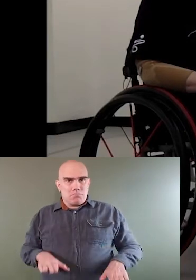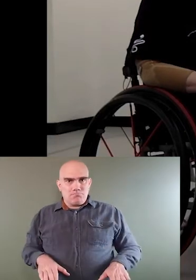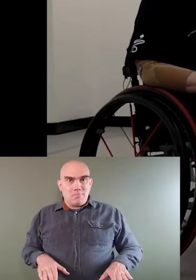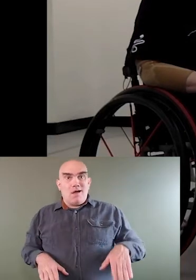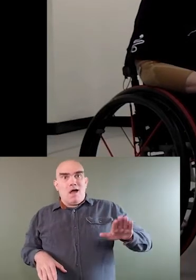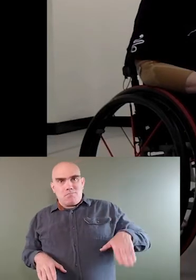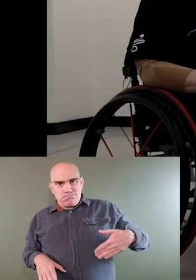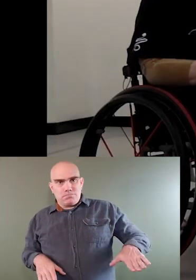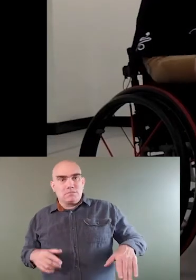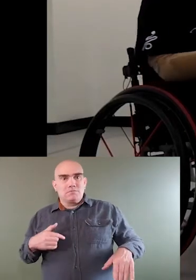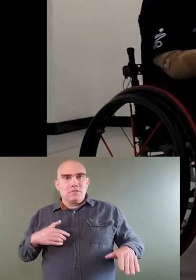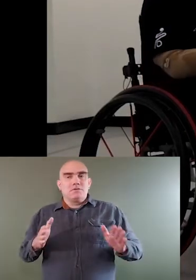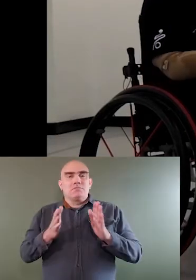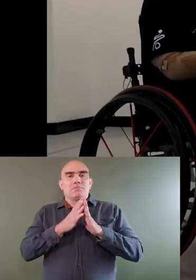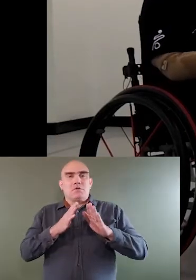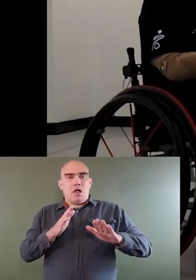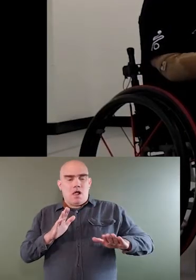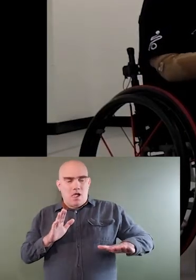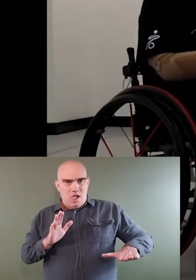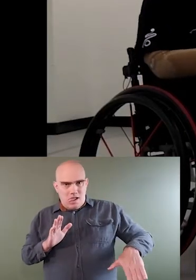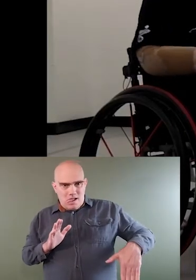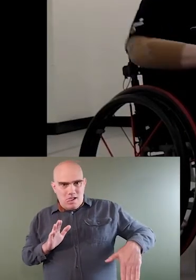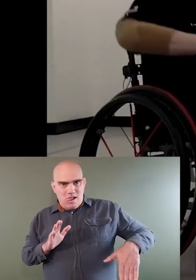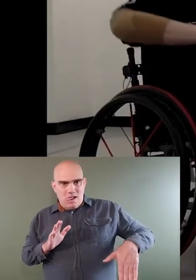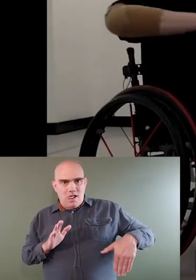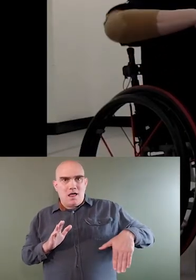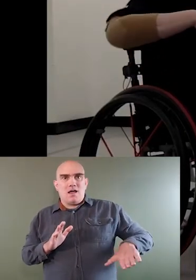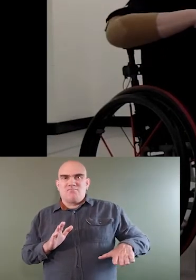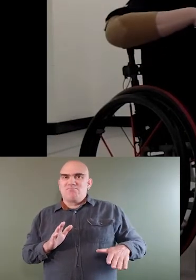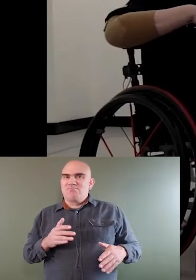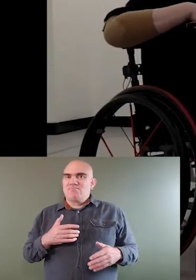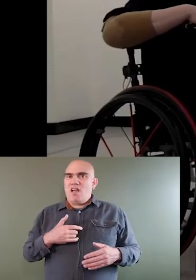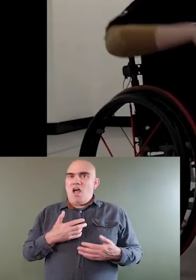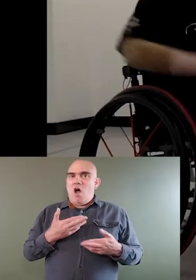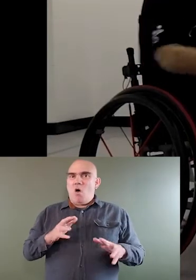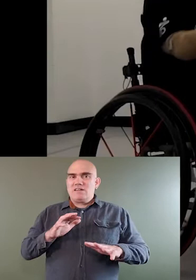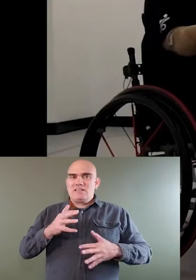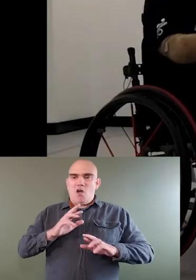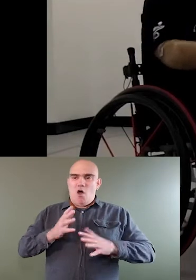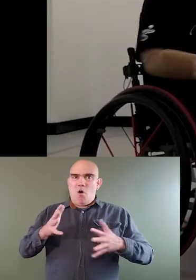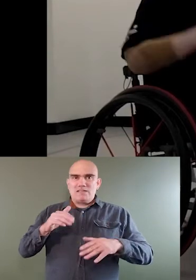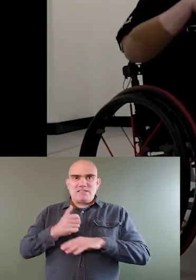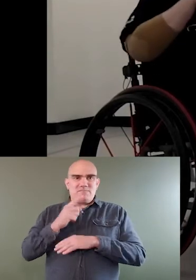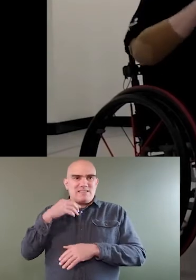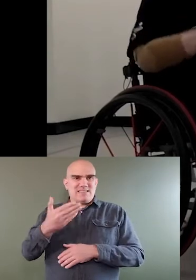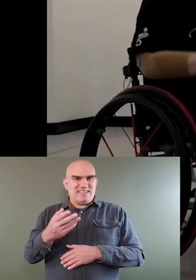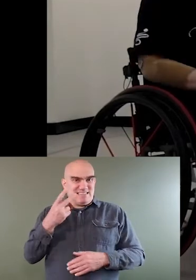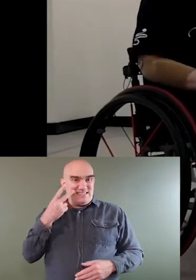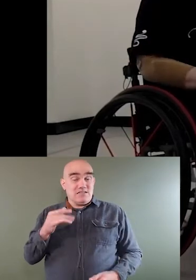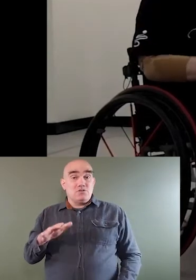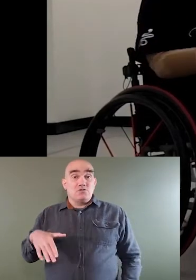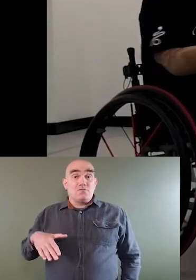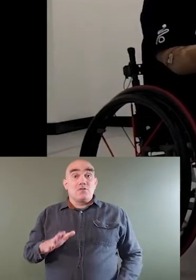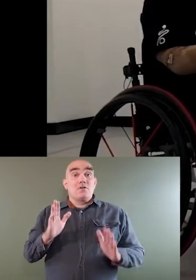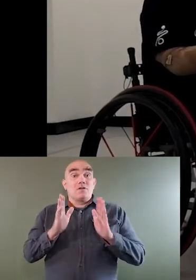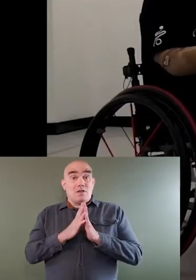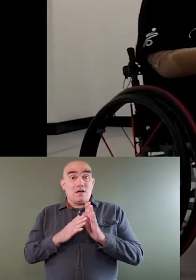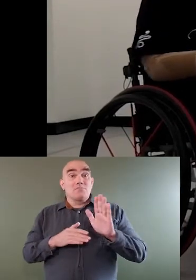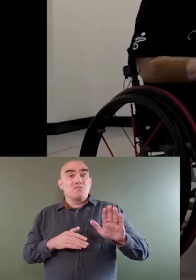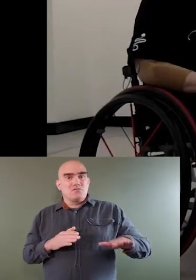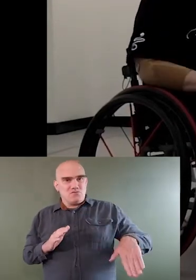the step and then the clap. I re-prepare my next hand in the air. Shuffle, step,